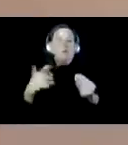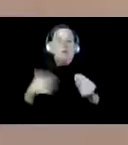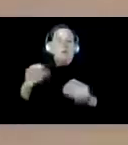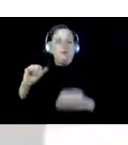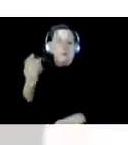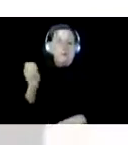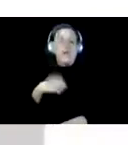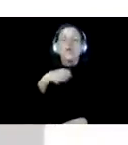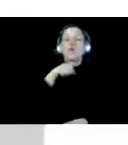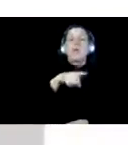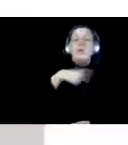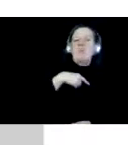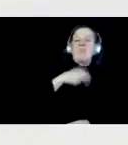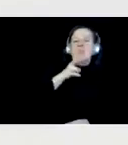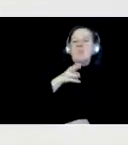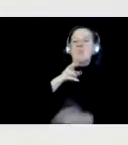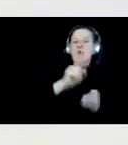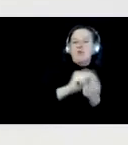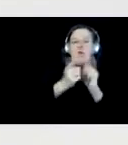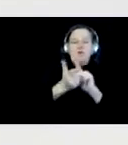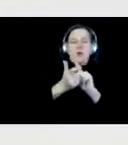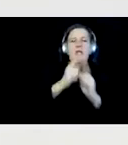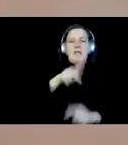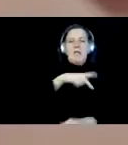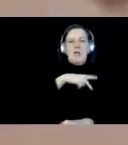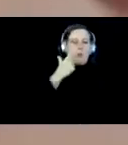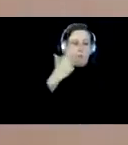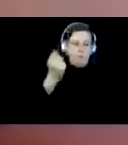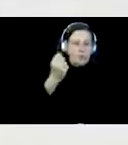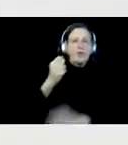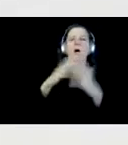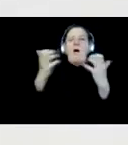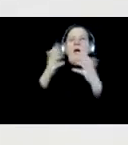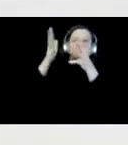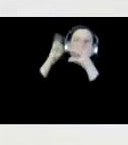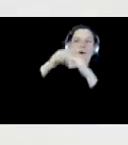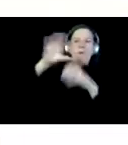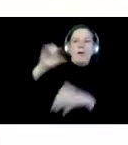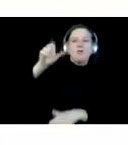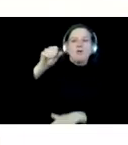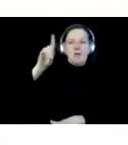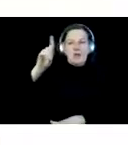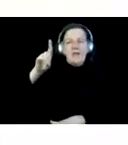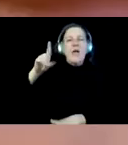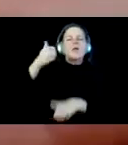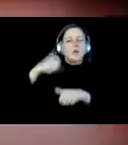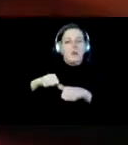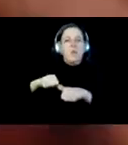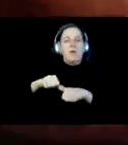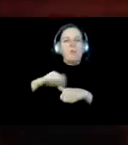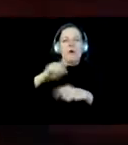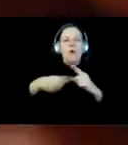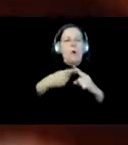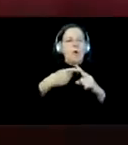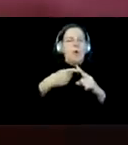through personal memory. But How much can you do I fit really in the need cloud? to remember? You forget when you learn to use your inside voice. When did you learn to A